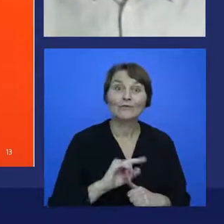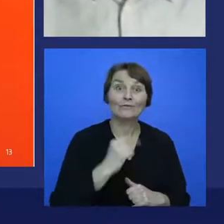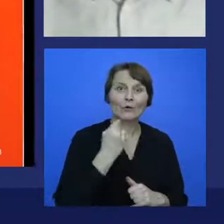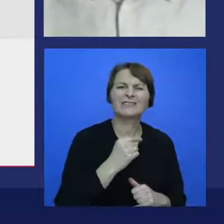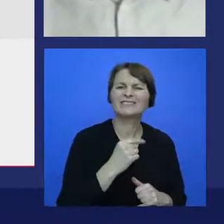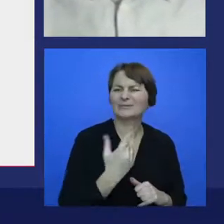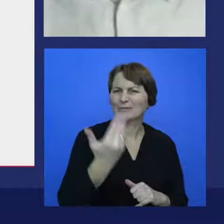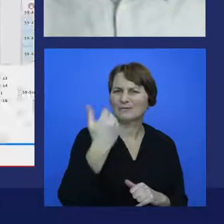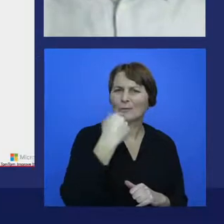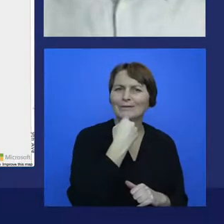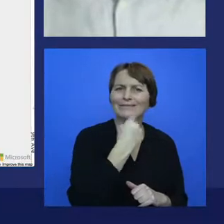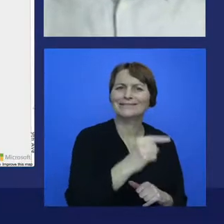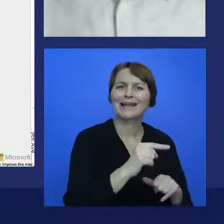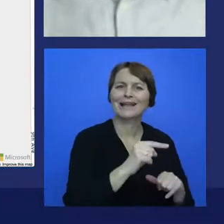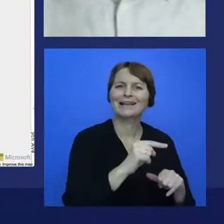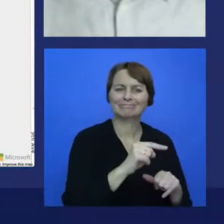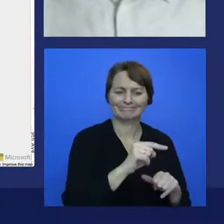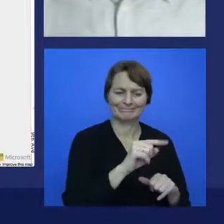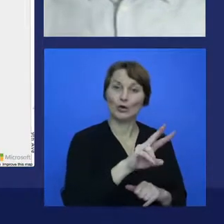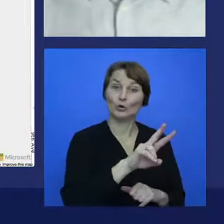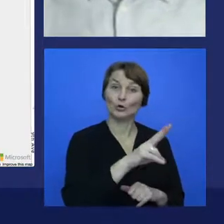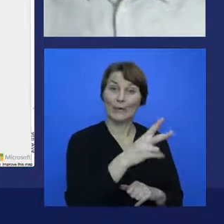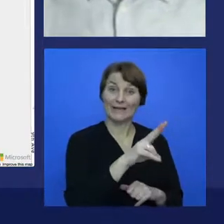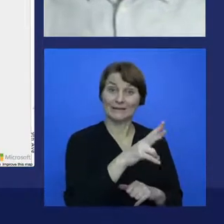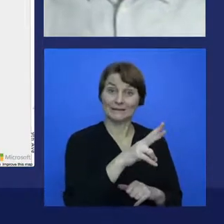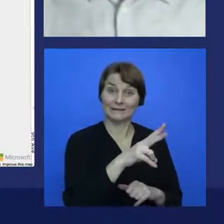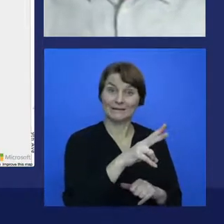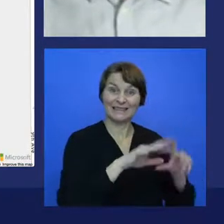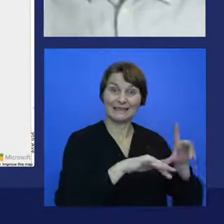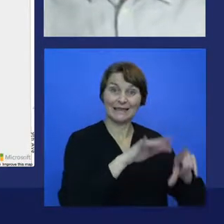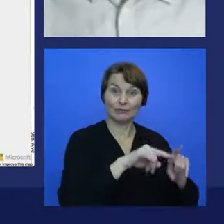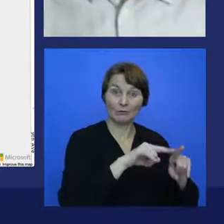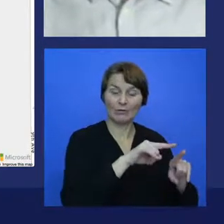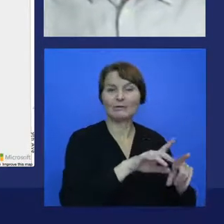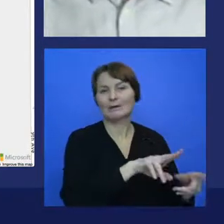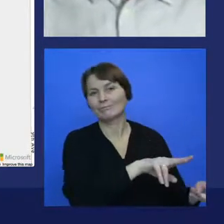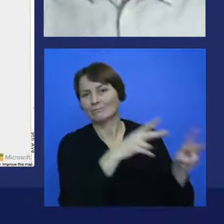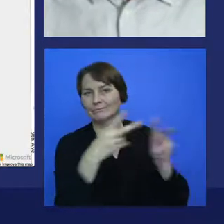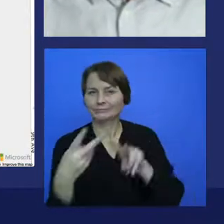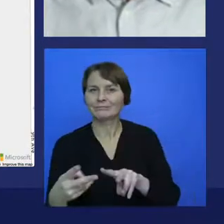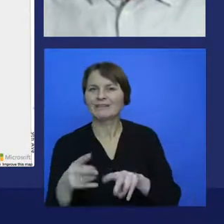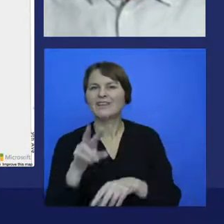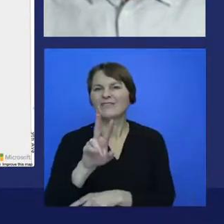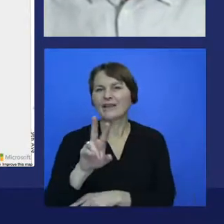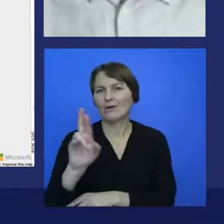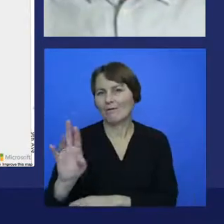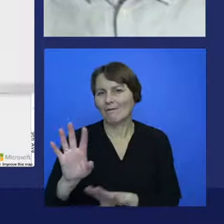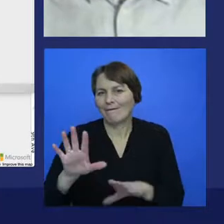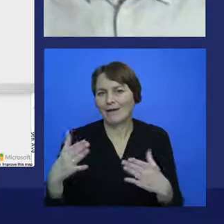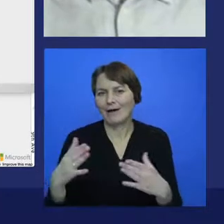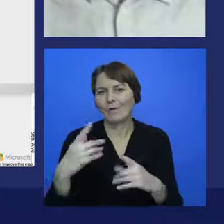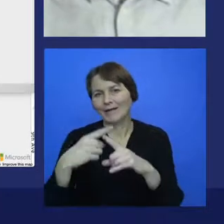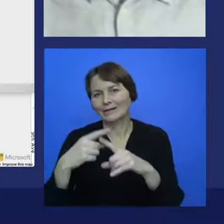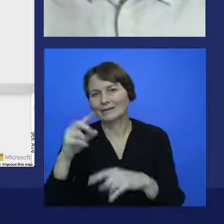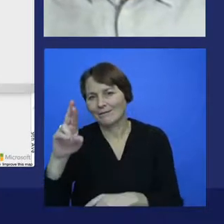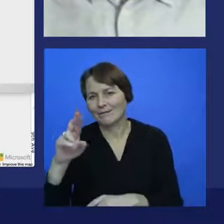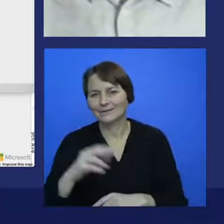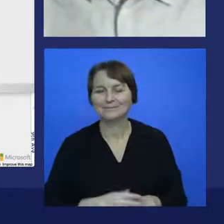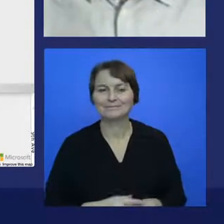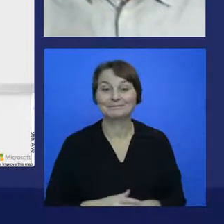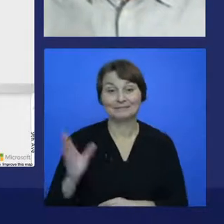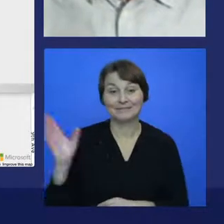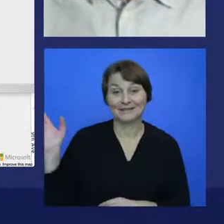that's involved. So the first thing I want to show you is actually not that, is